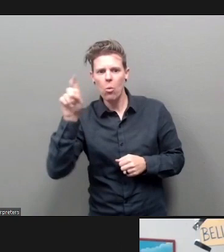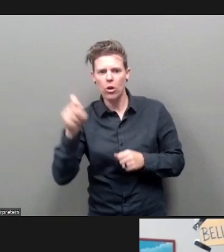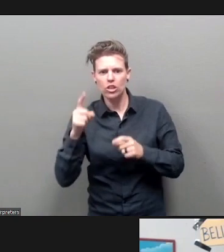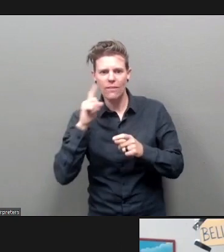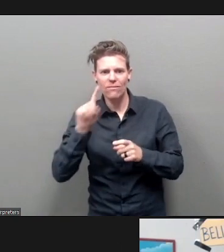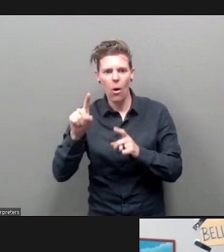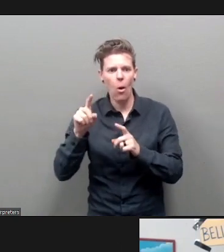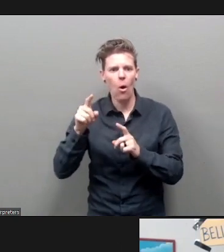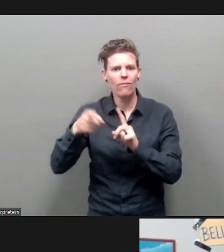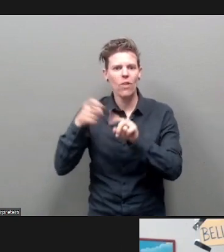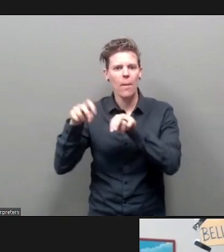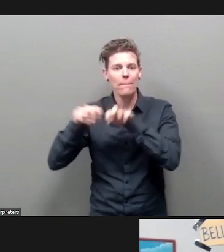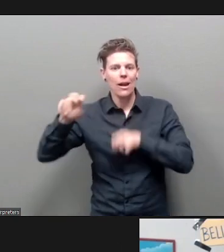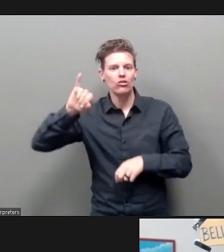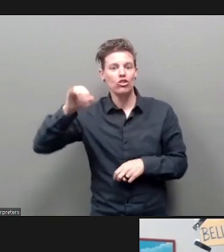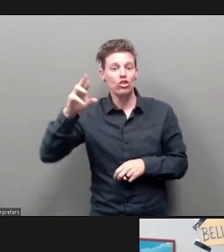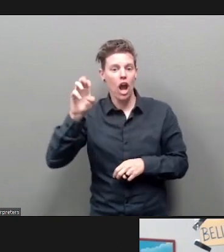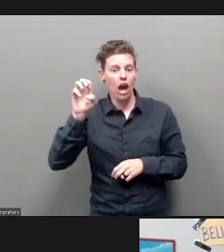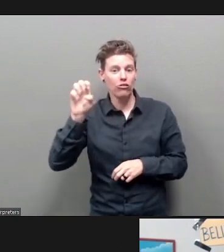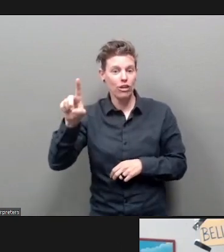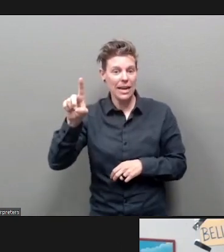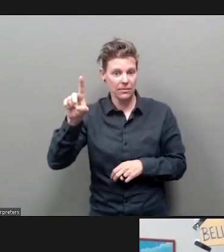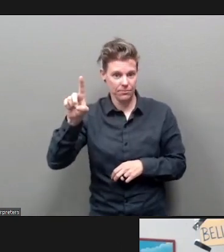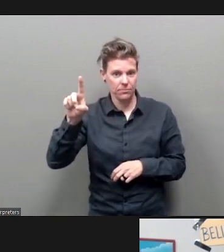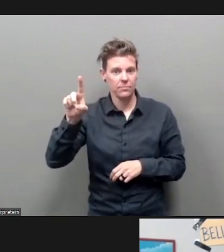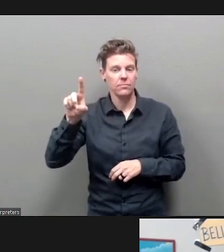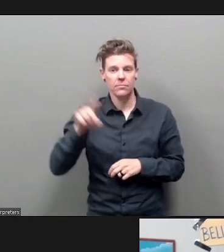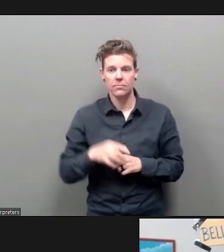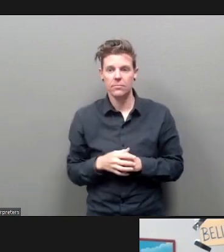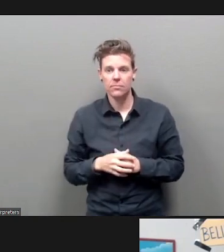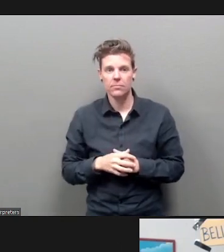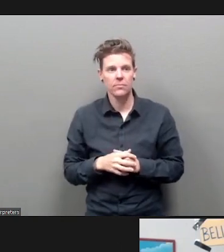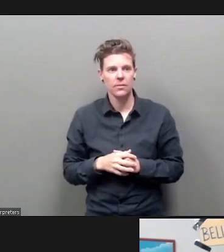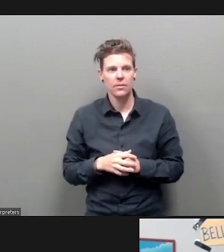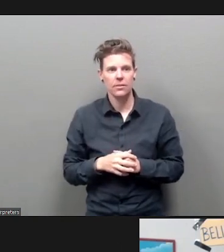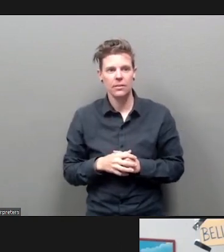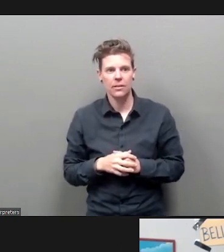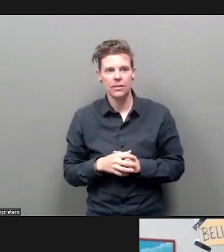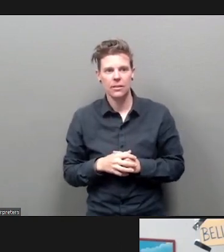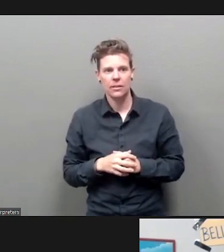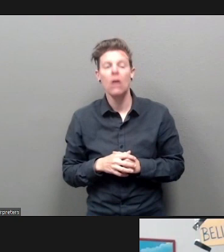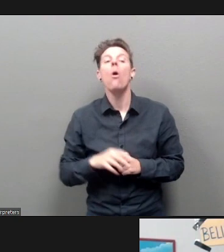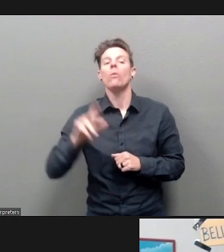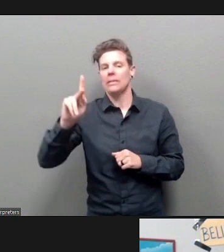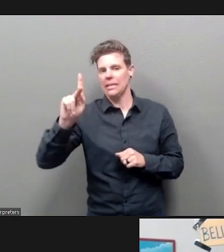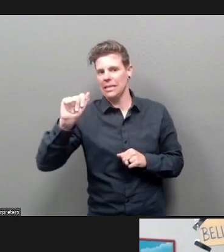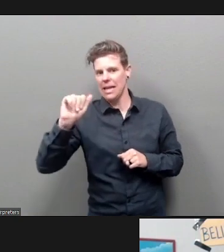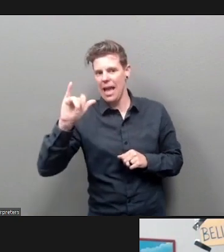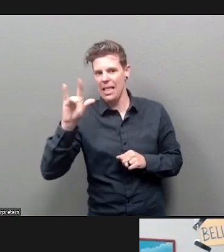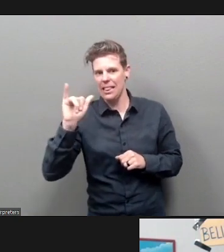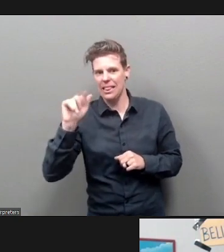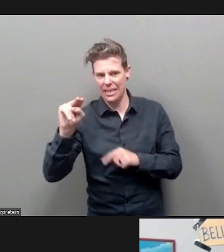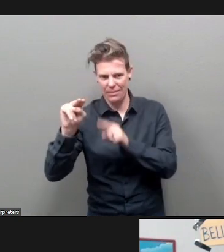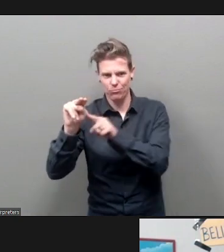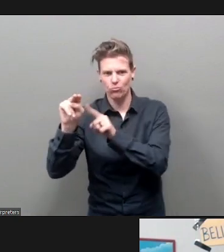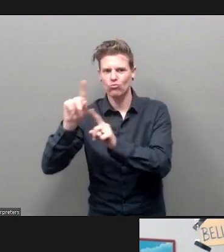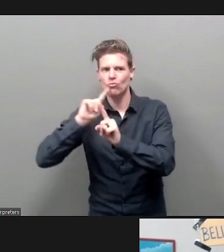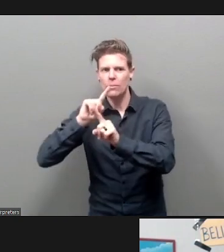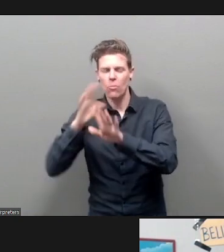your questions as well. Kaylin's asking about the state's current approach to contact